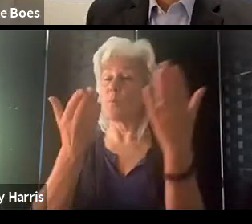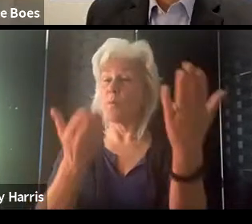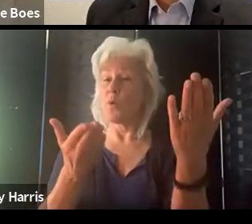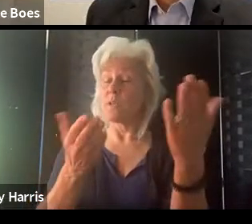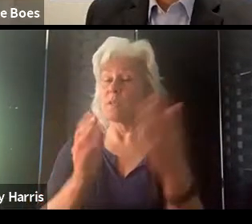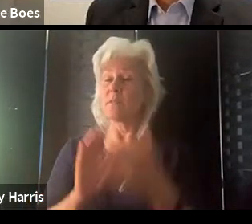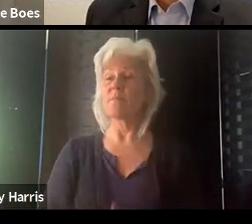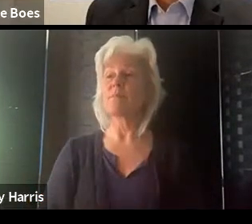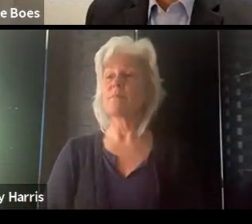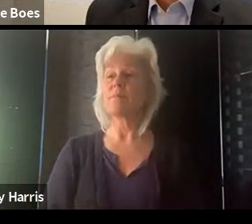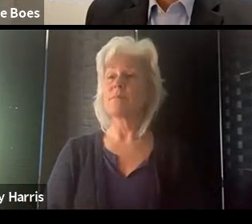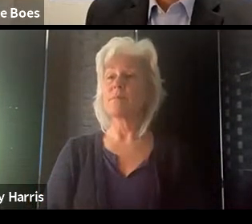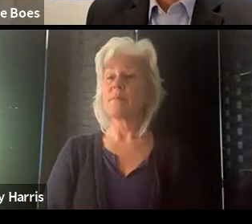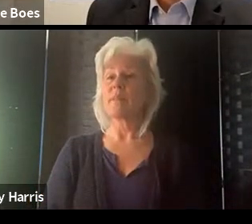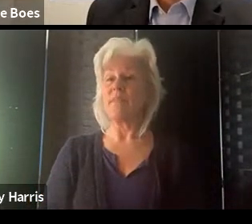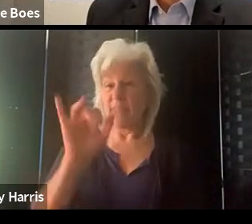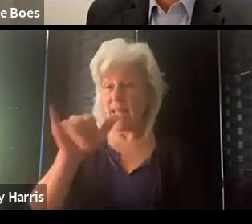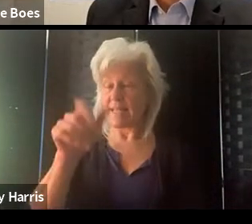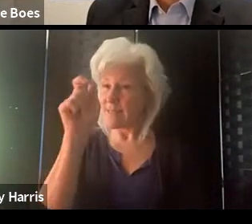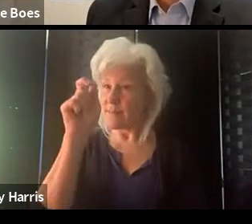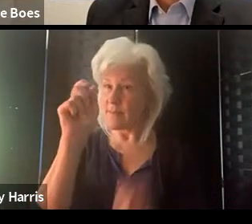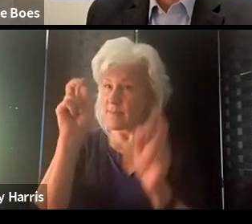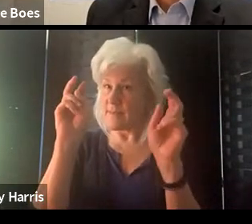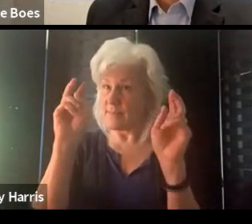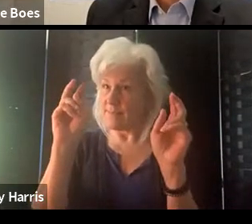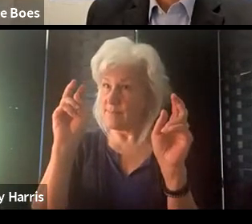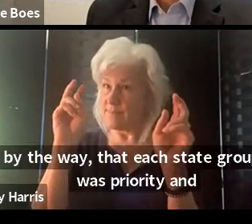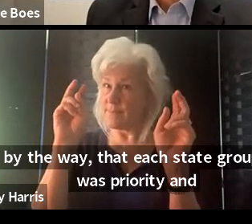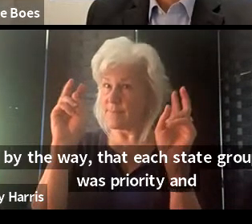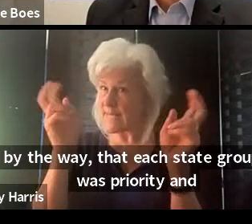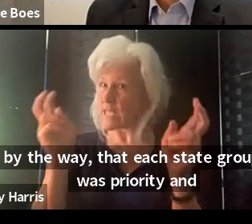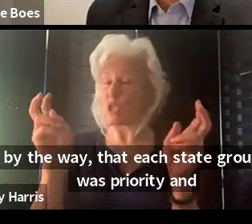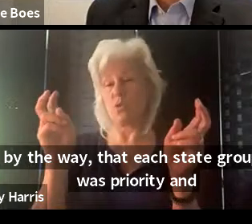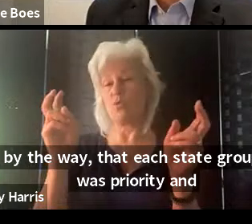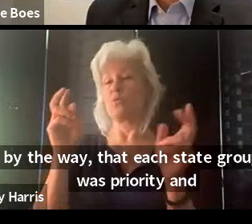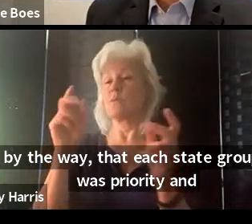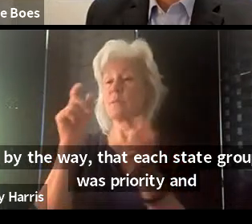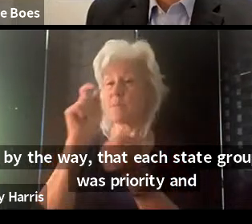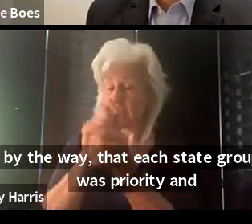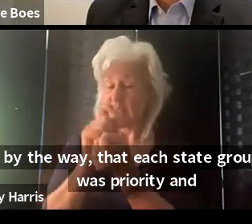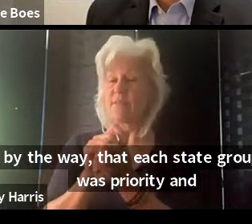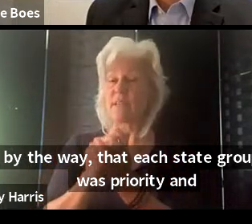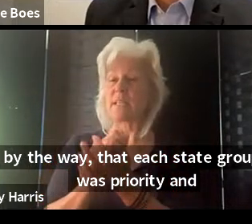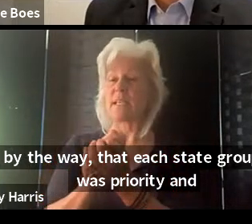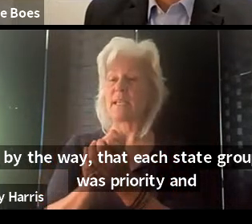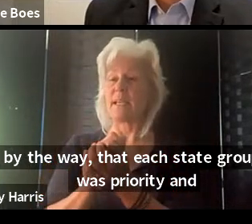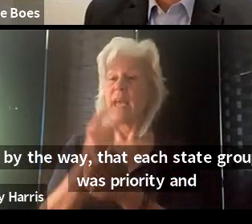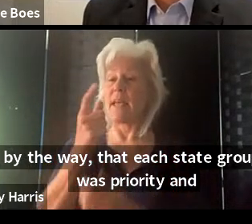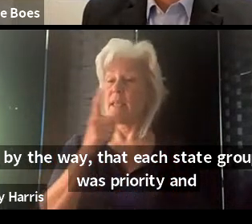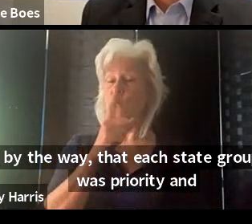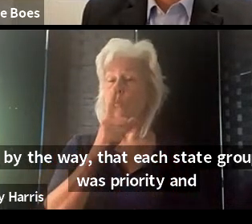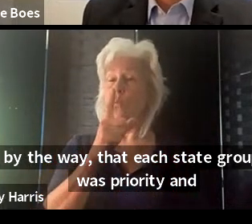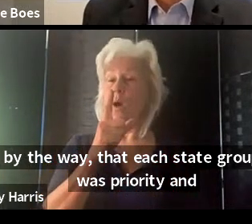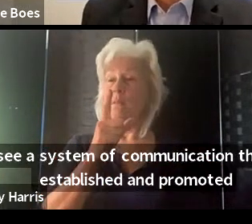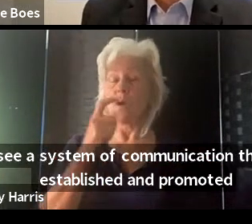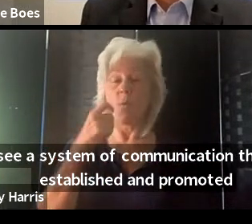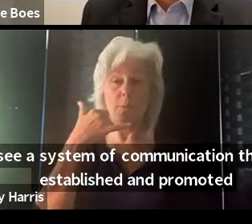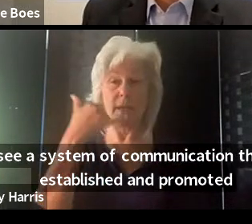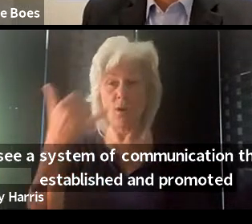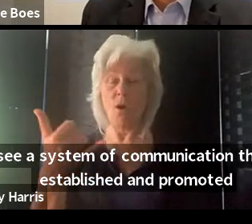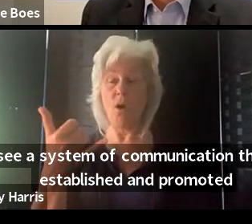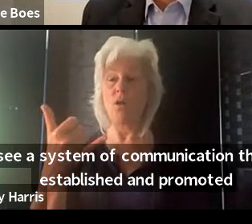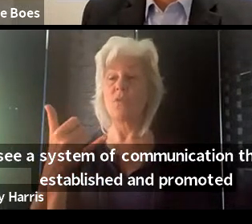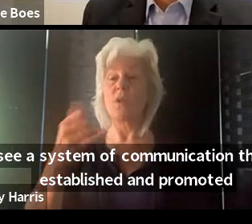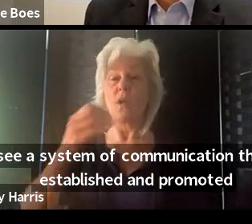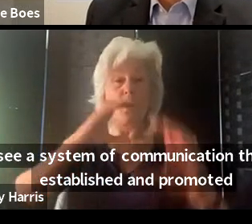of legislation by a single call to a leader, who would then lead to a series of calls and communication to